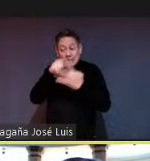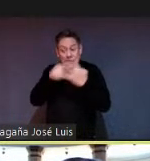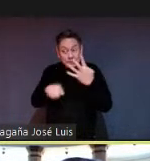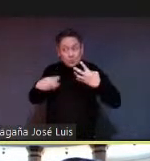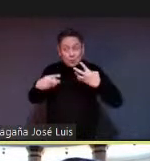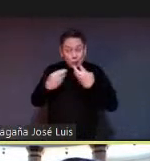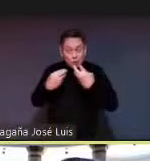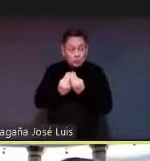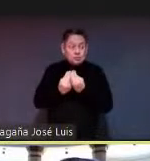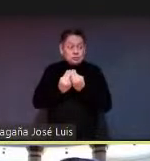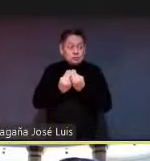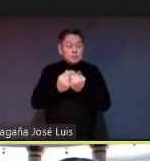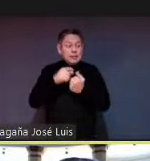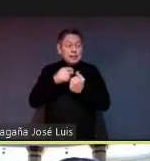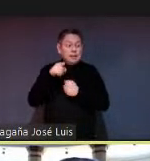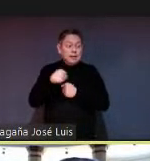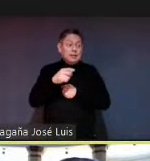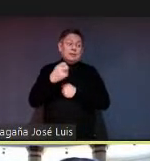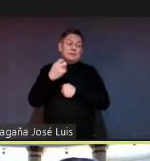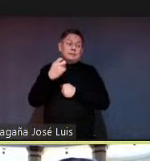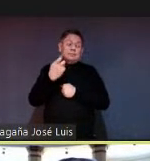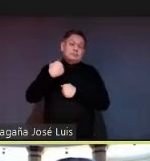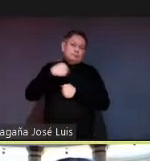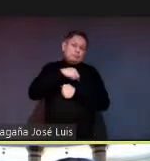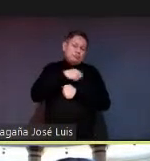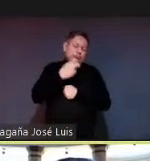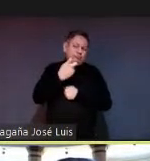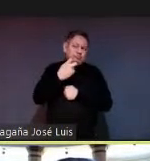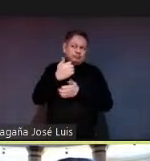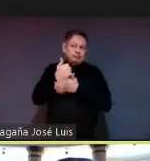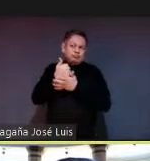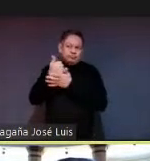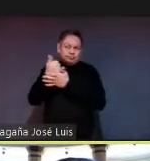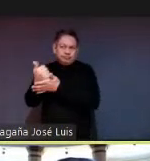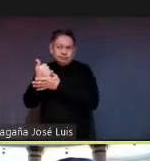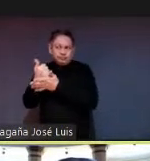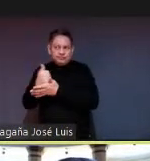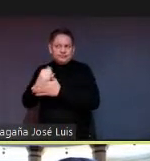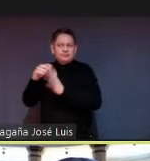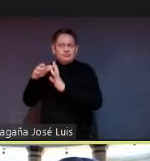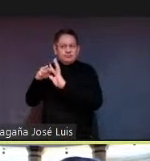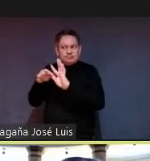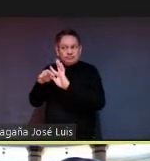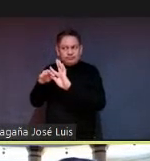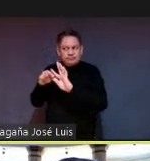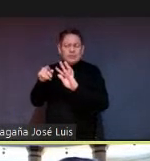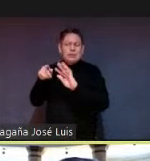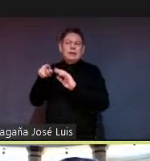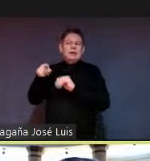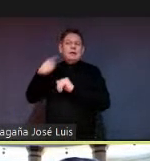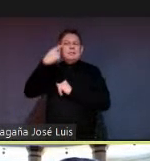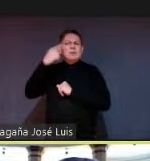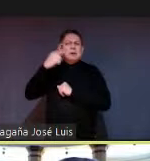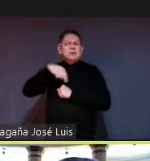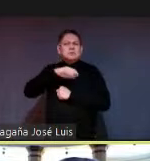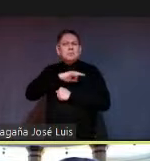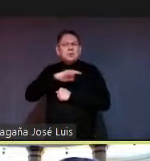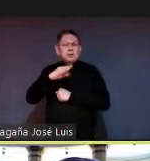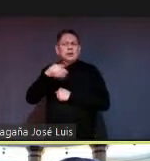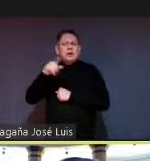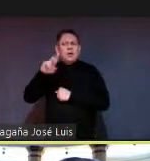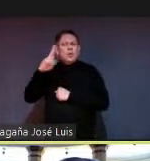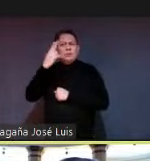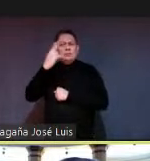And this educational model has its own axes that include